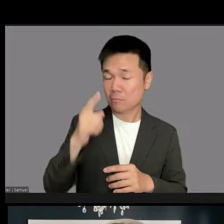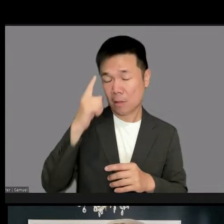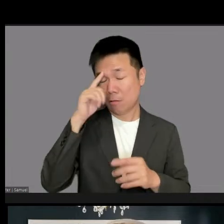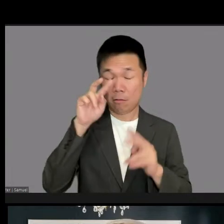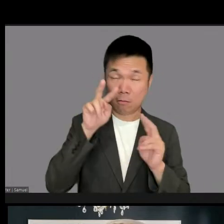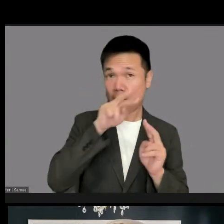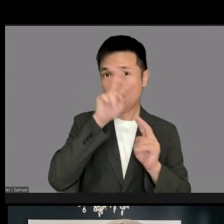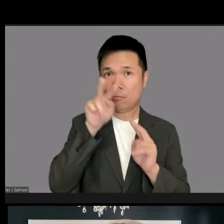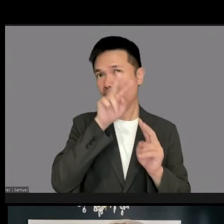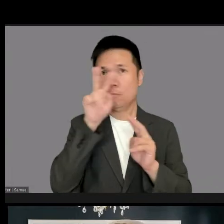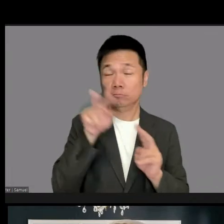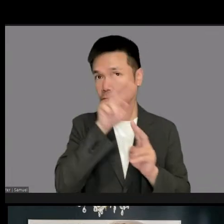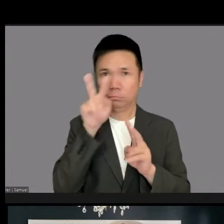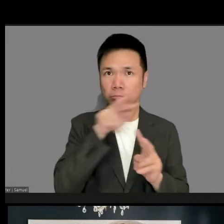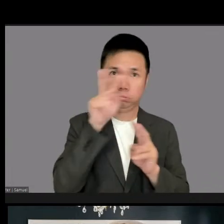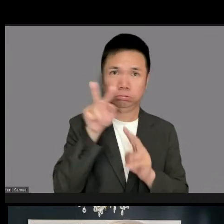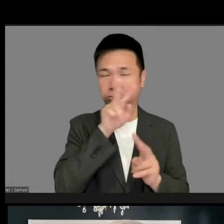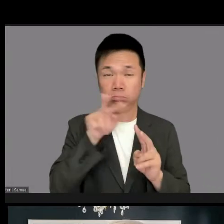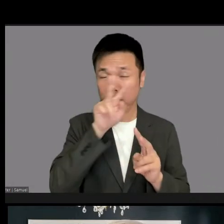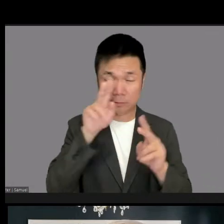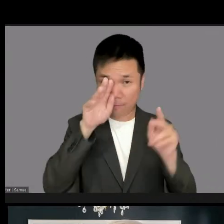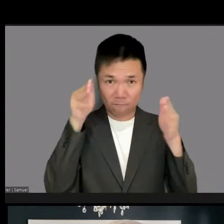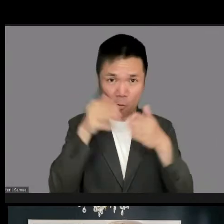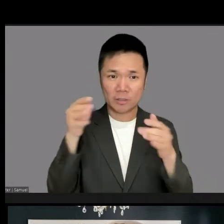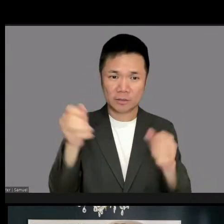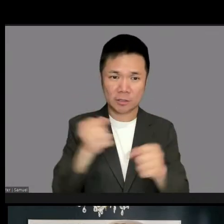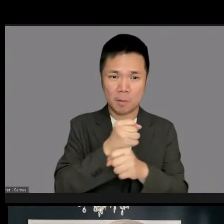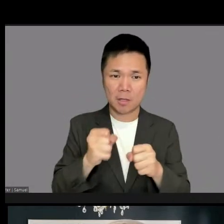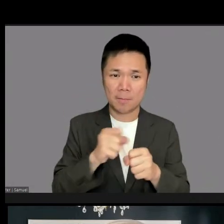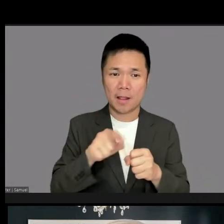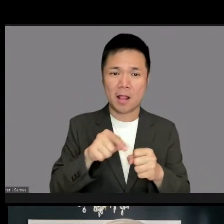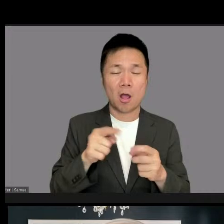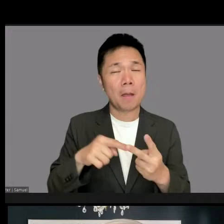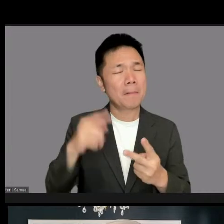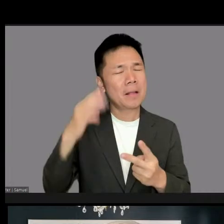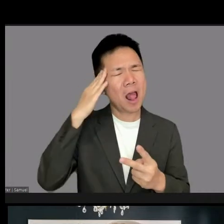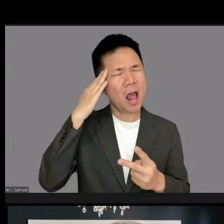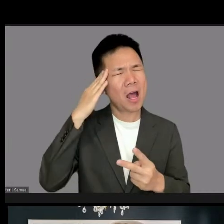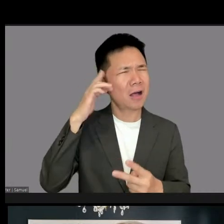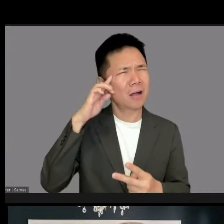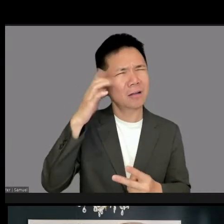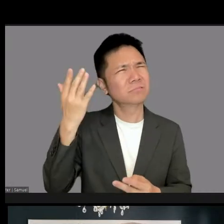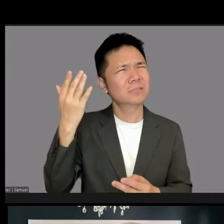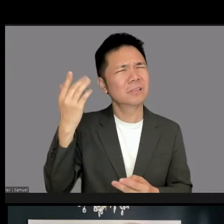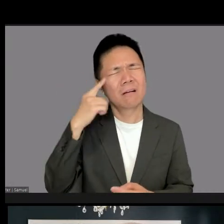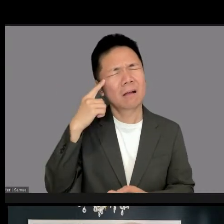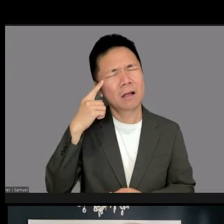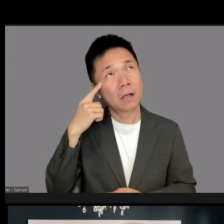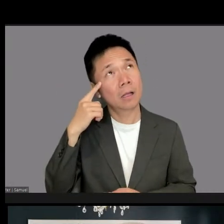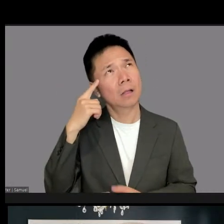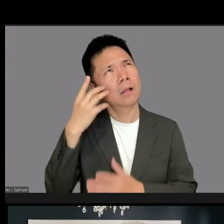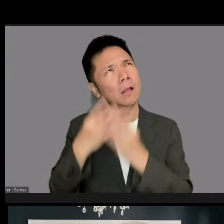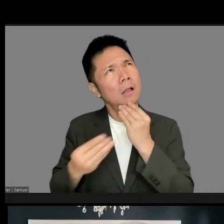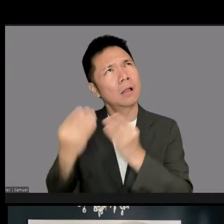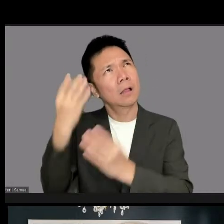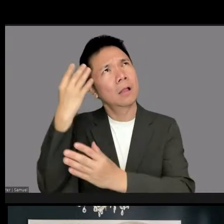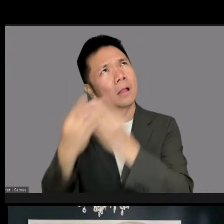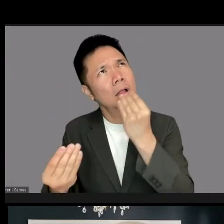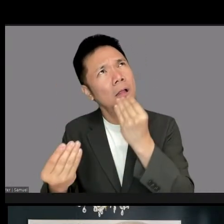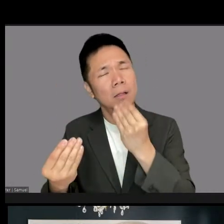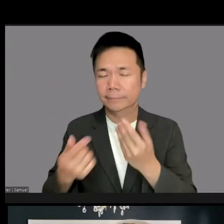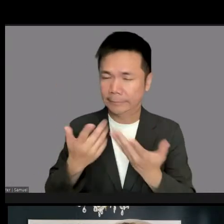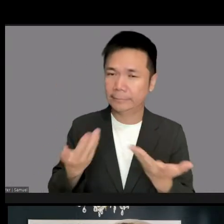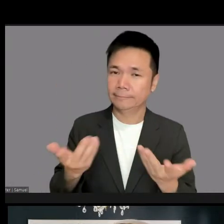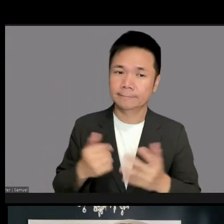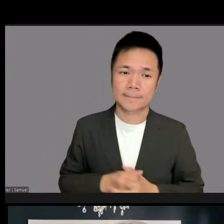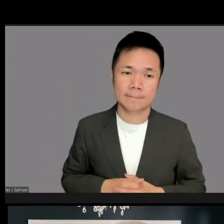deficit hyperactivity disorder, and then other conditions that affect memory and understanding. So with regard to people